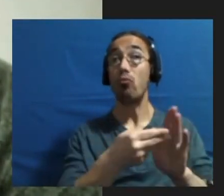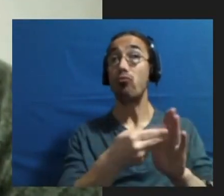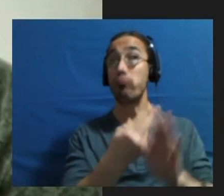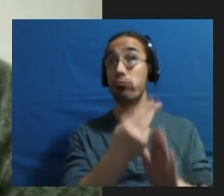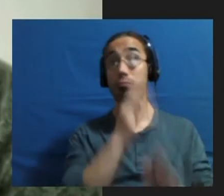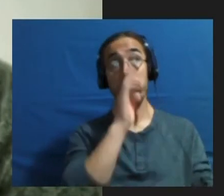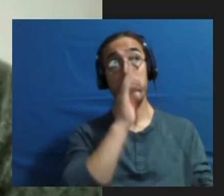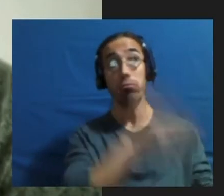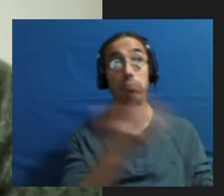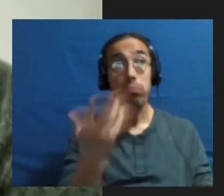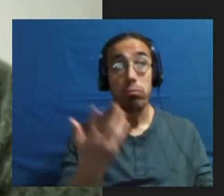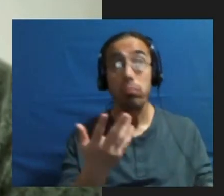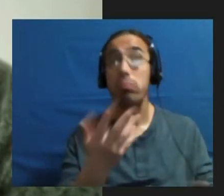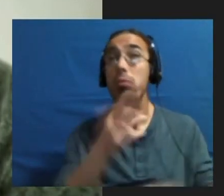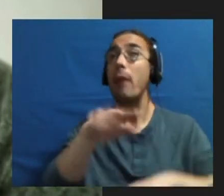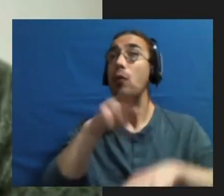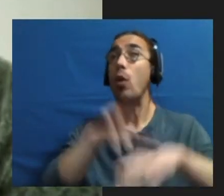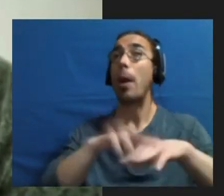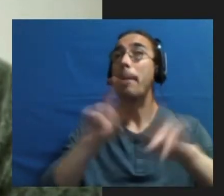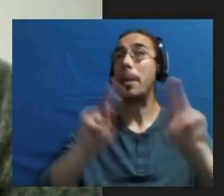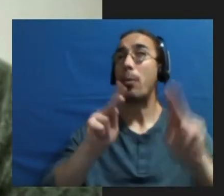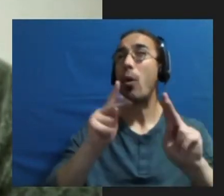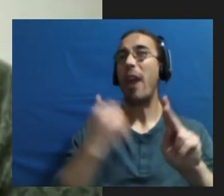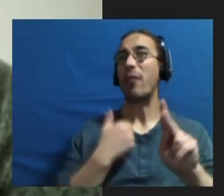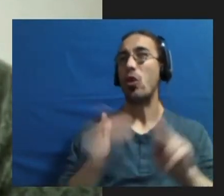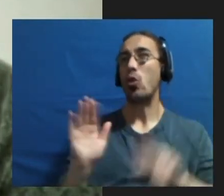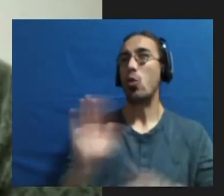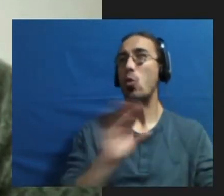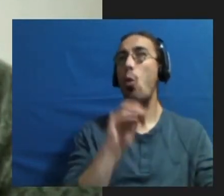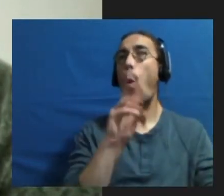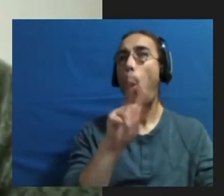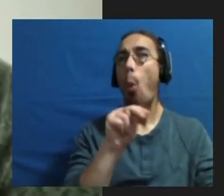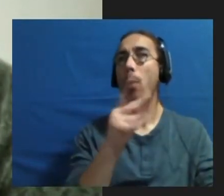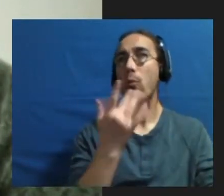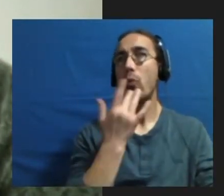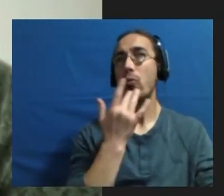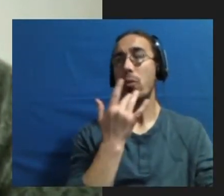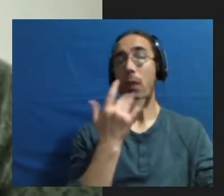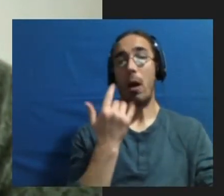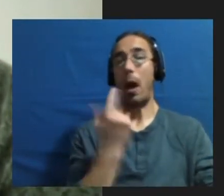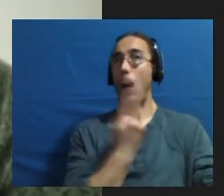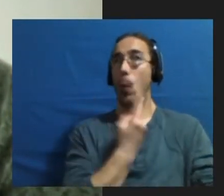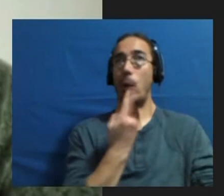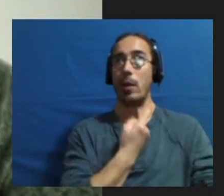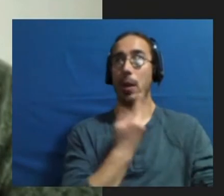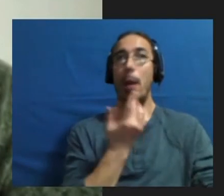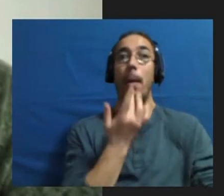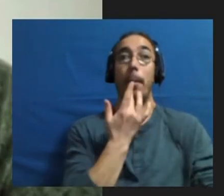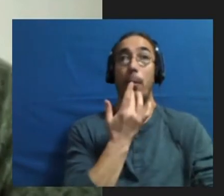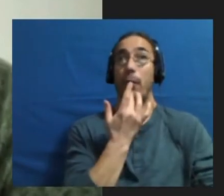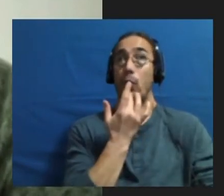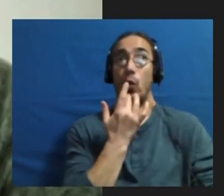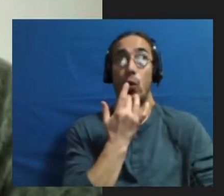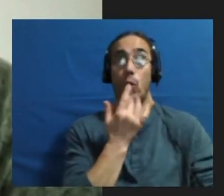of course, people are gonna have their preference, so I will always stick to whatever they prefer to be called. But